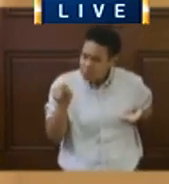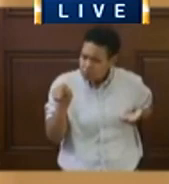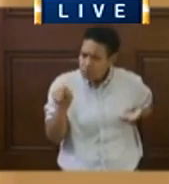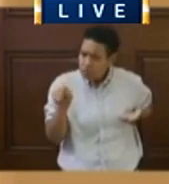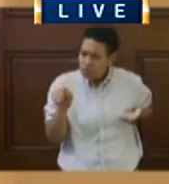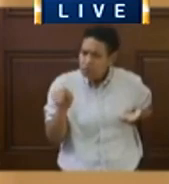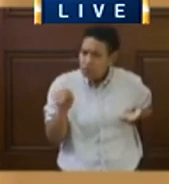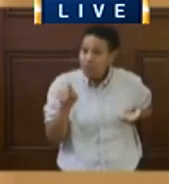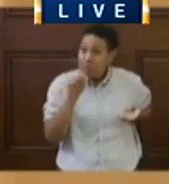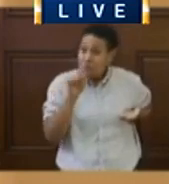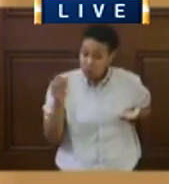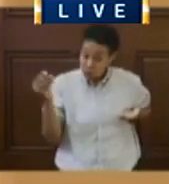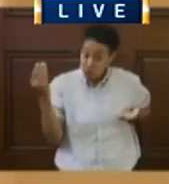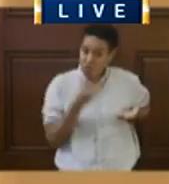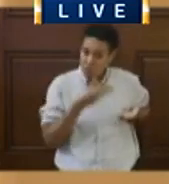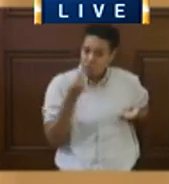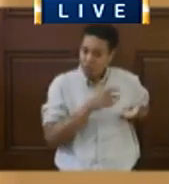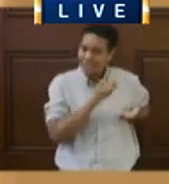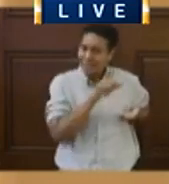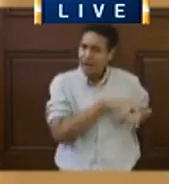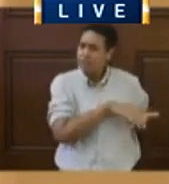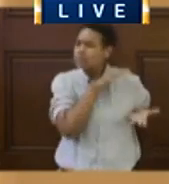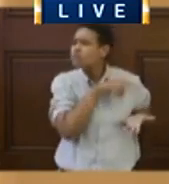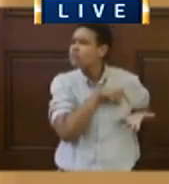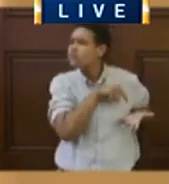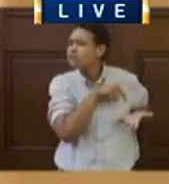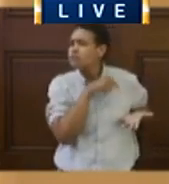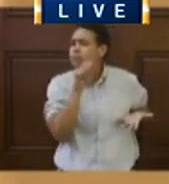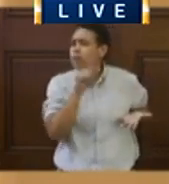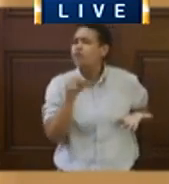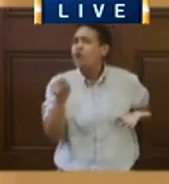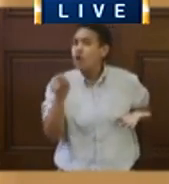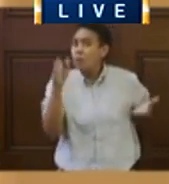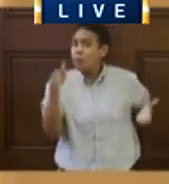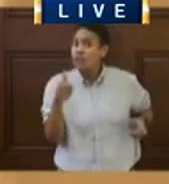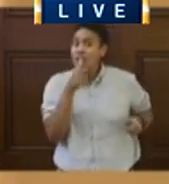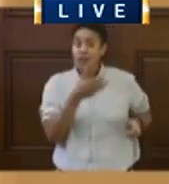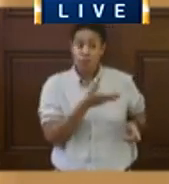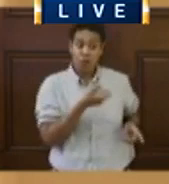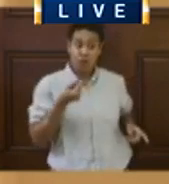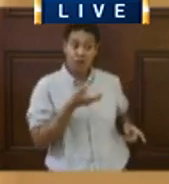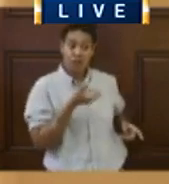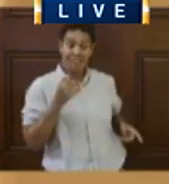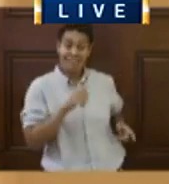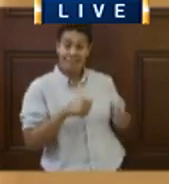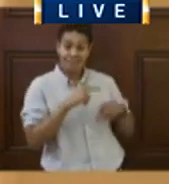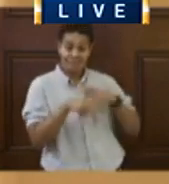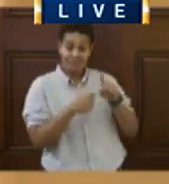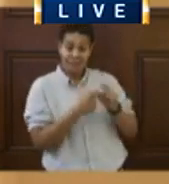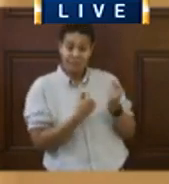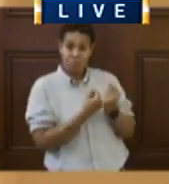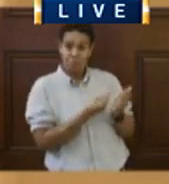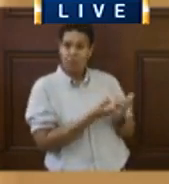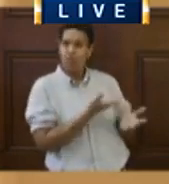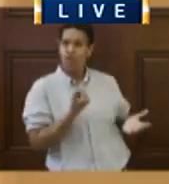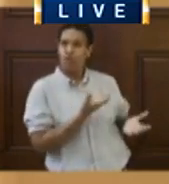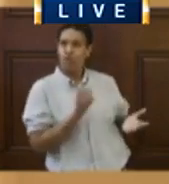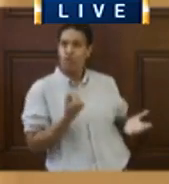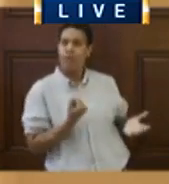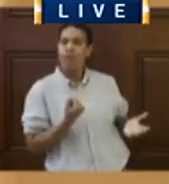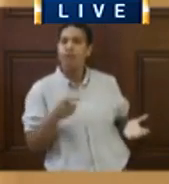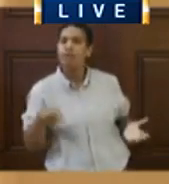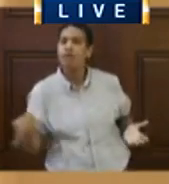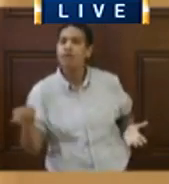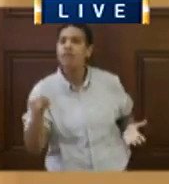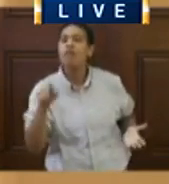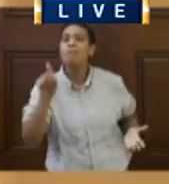paid over in taxes, we have to ensure that persons who are recipients of this kind of support are indeed who they say